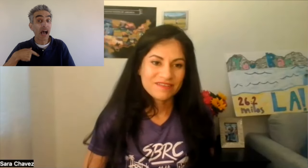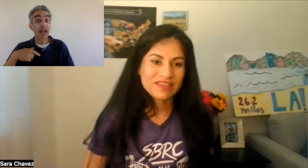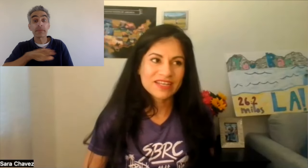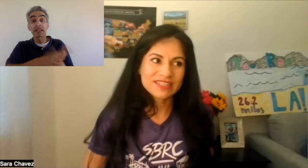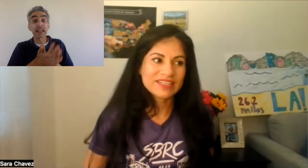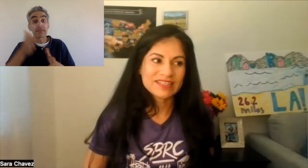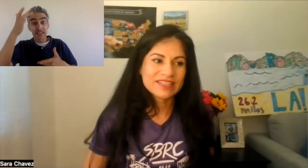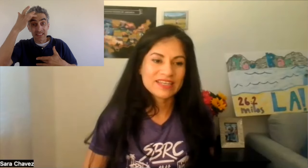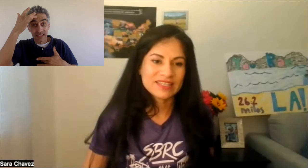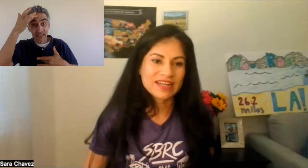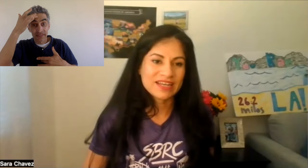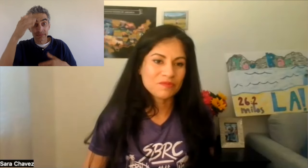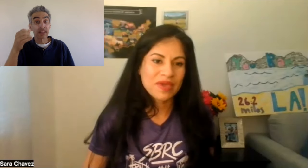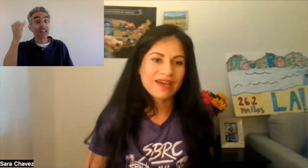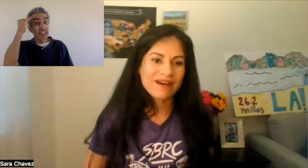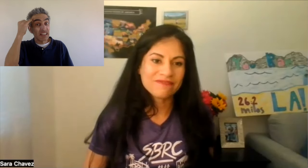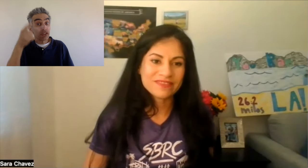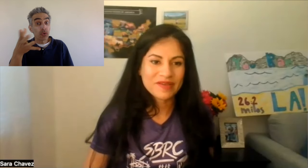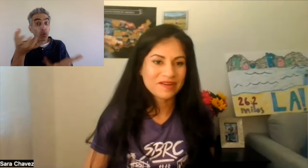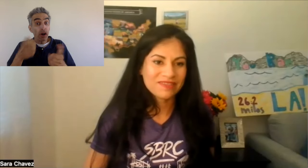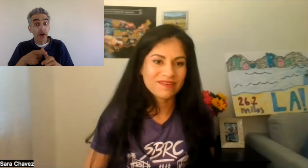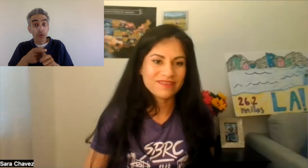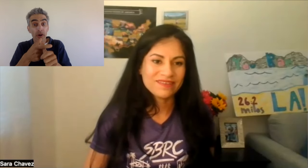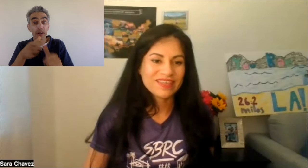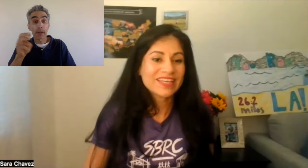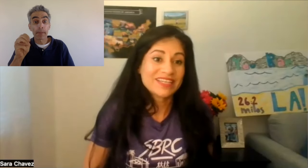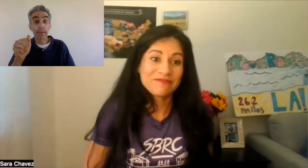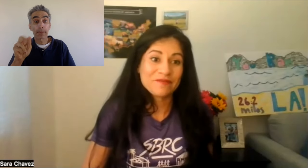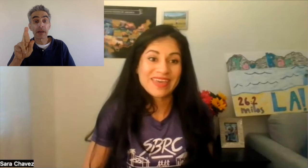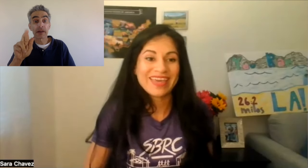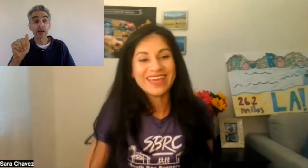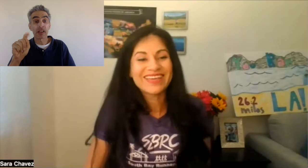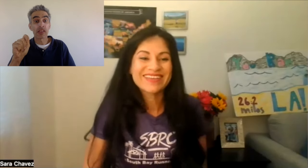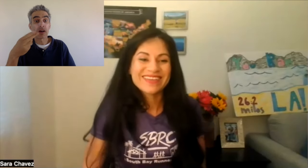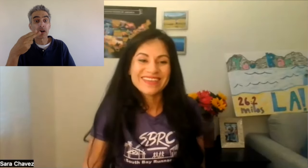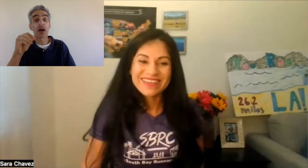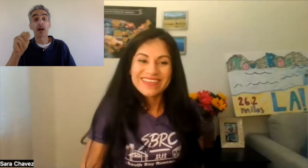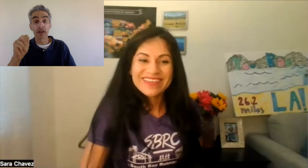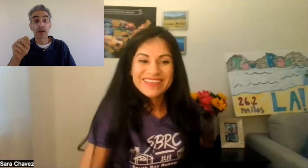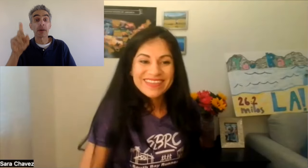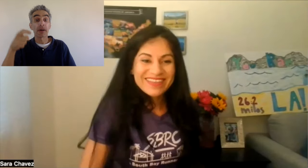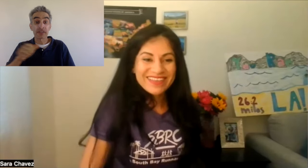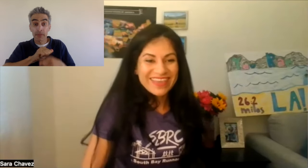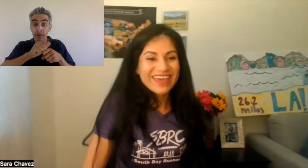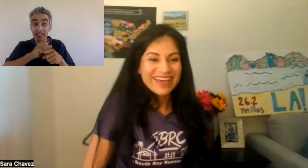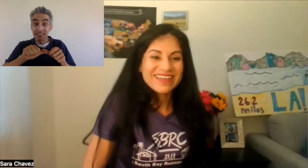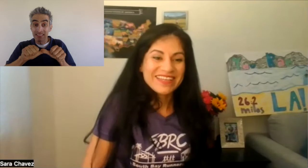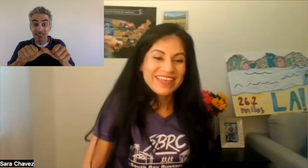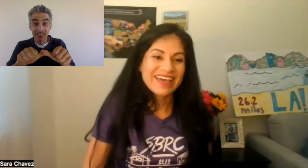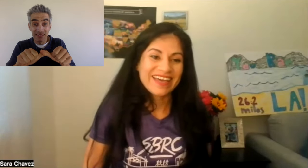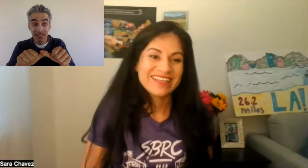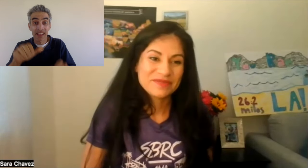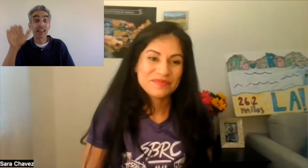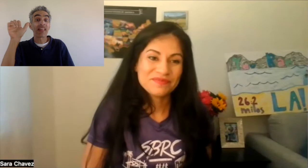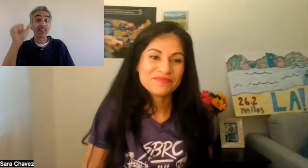Okay. Definitely consistency is going to pay off in the marathon. Yeah. I think it did for me. Seems to have paid off for you. Yeah, definitely.